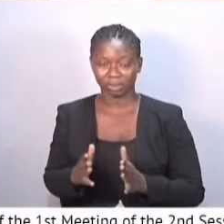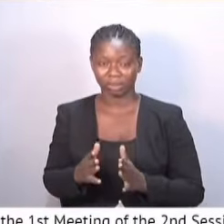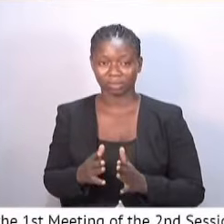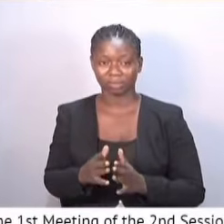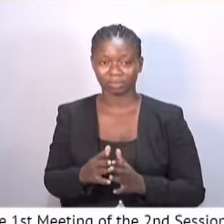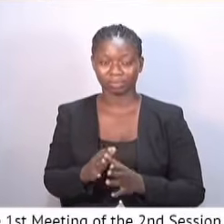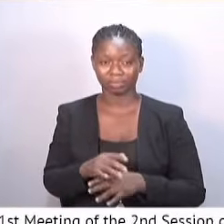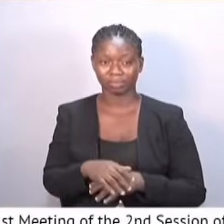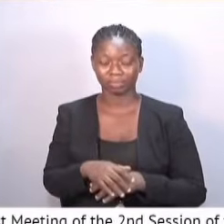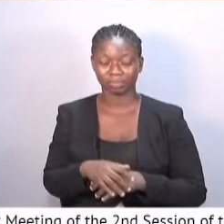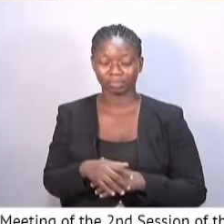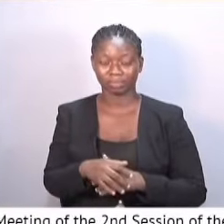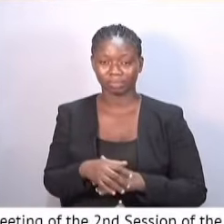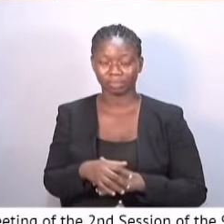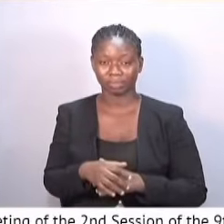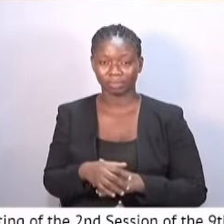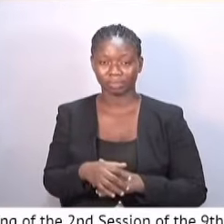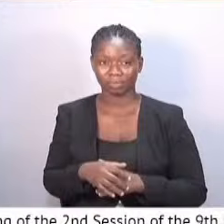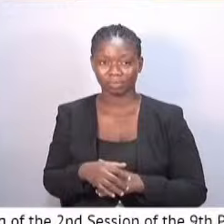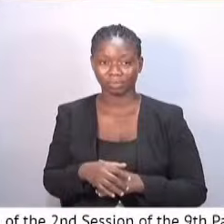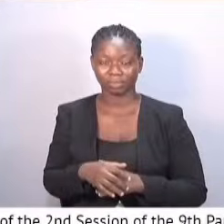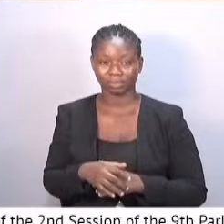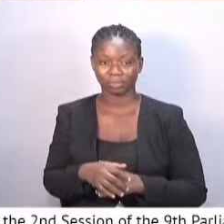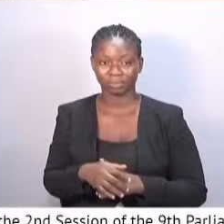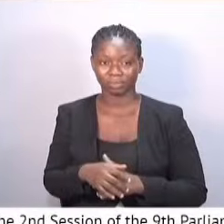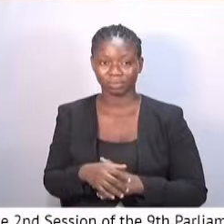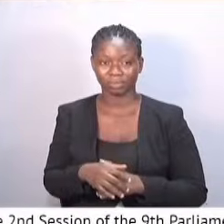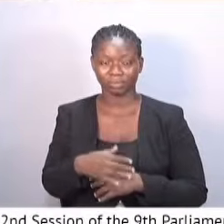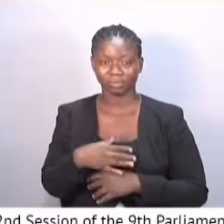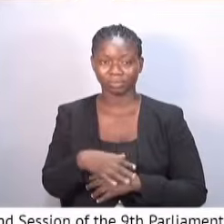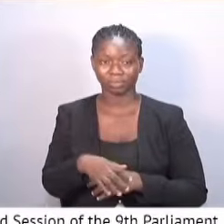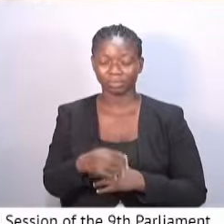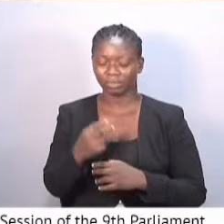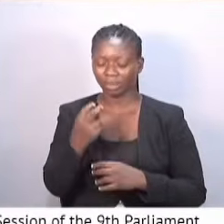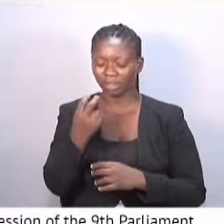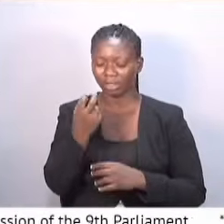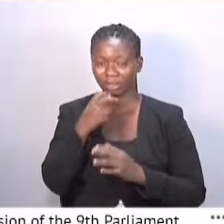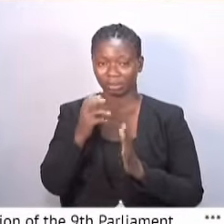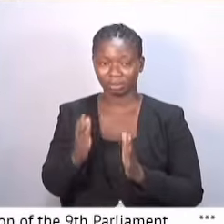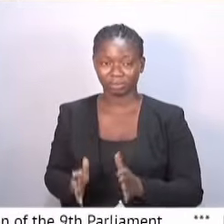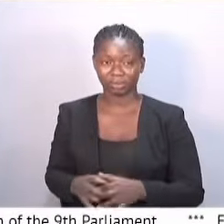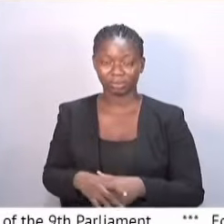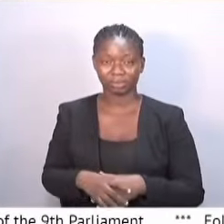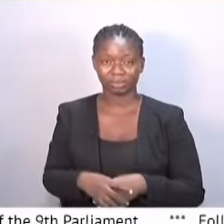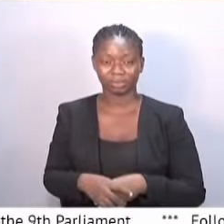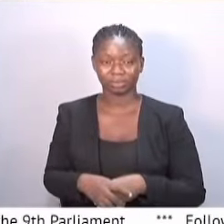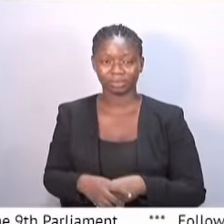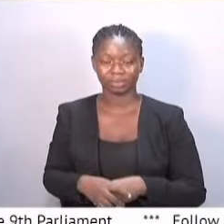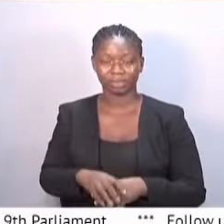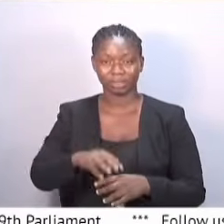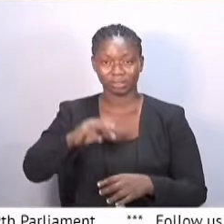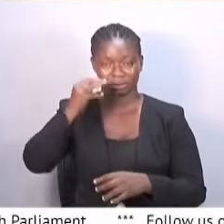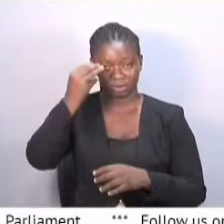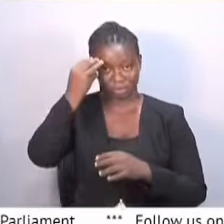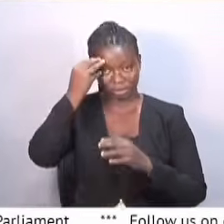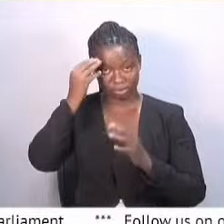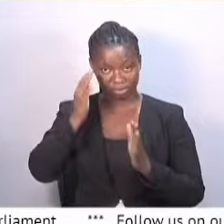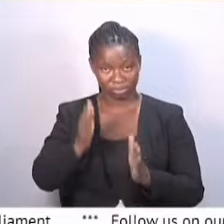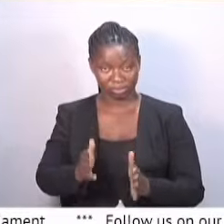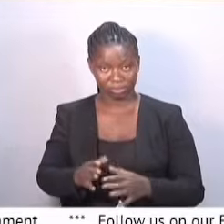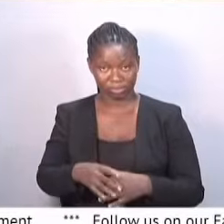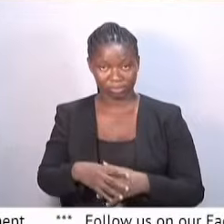the other. Exactly. So you resume your seat. Mr. Speaker, the